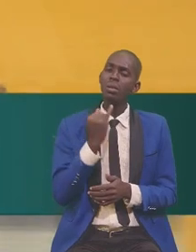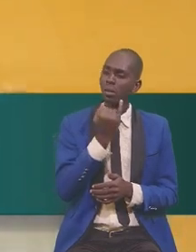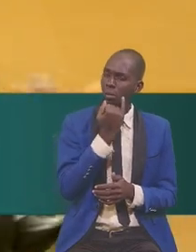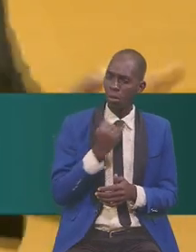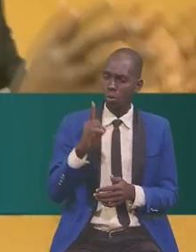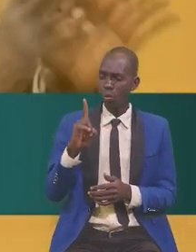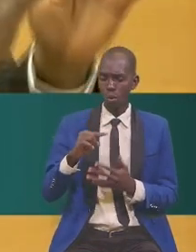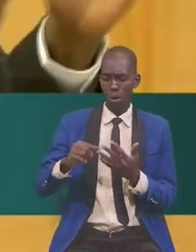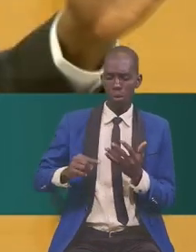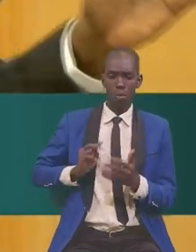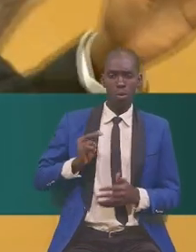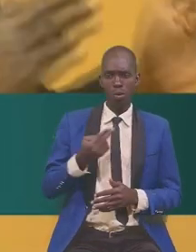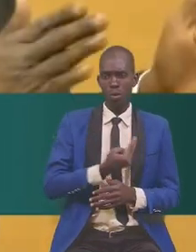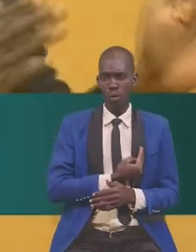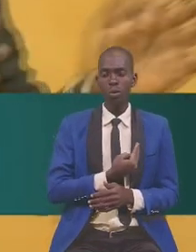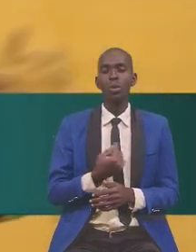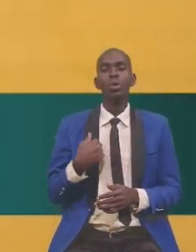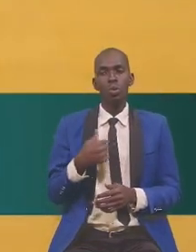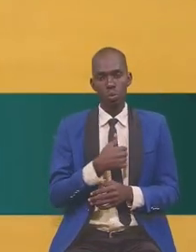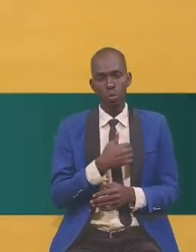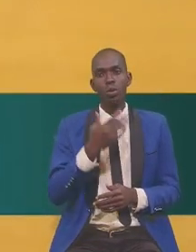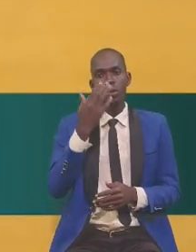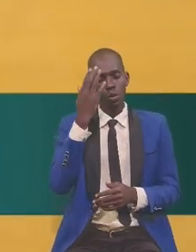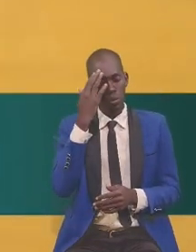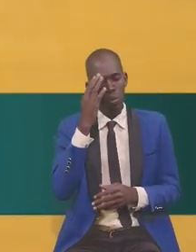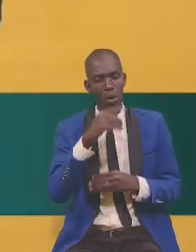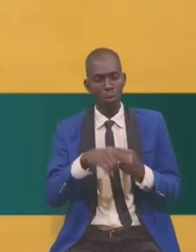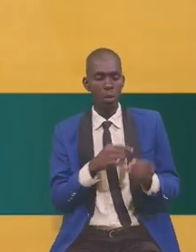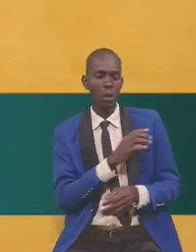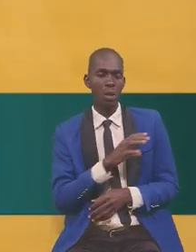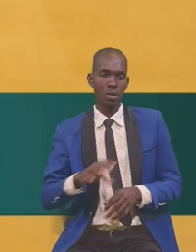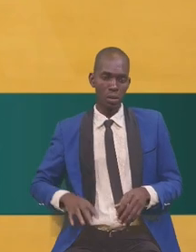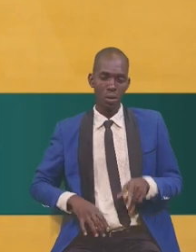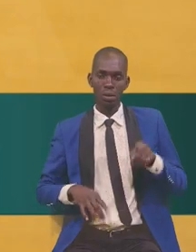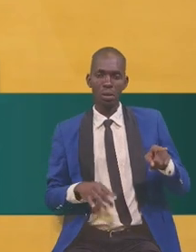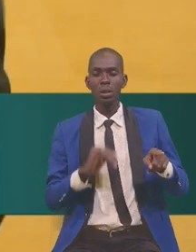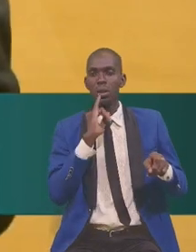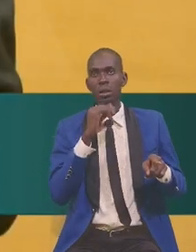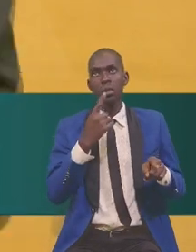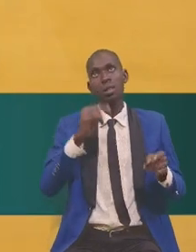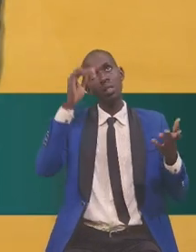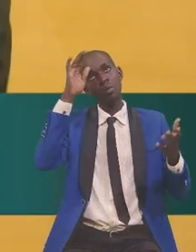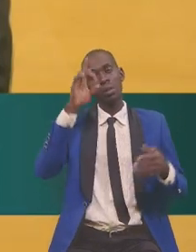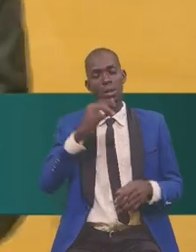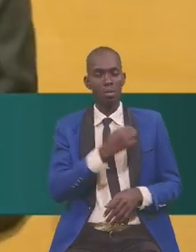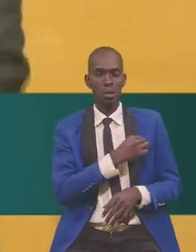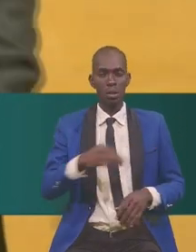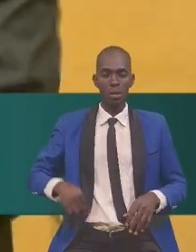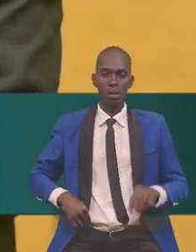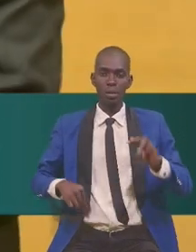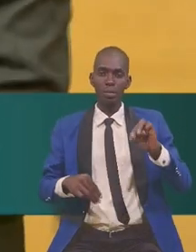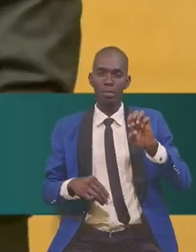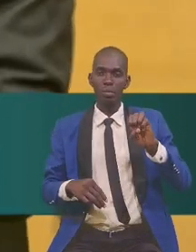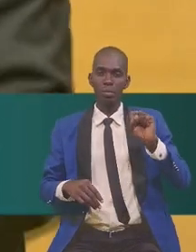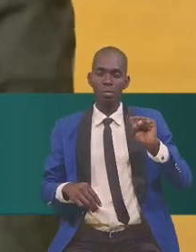of us. We understand about Christ, about the Messiah. We understand about Christ that came from heaven, and